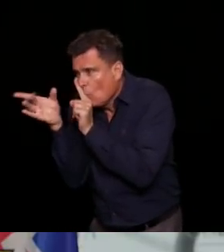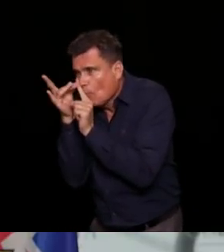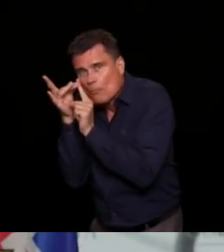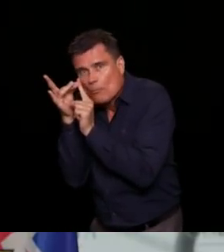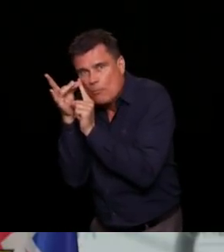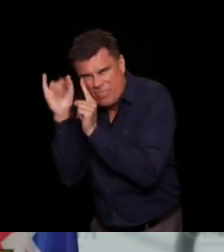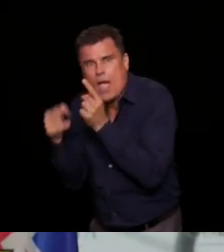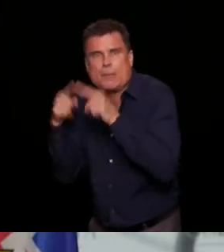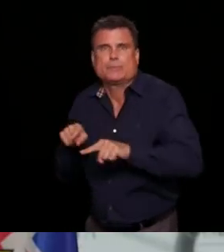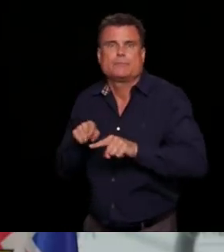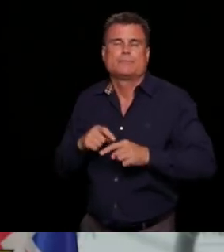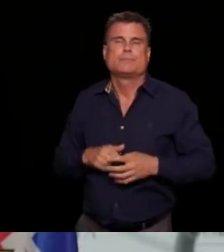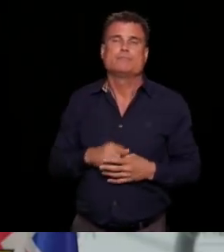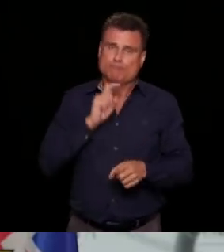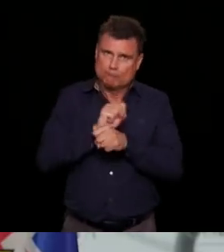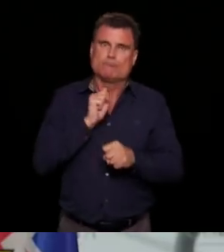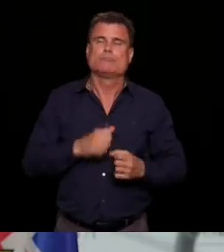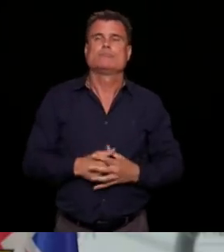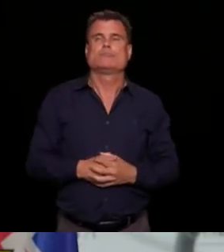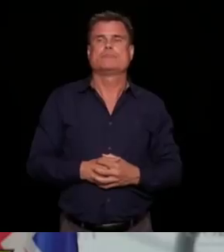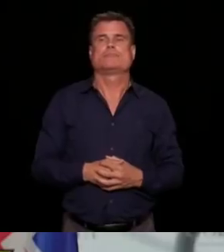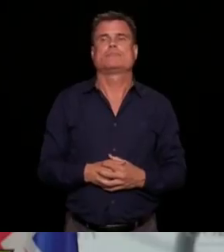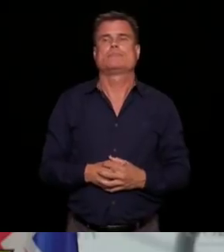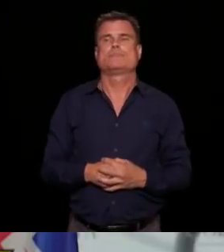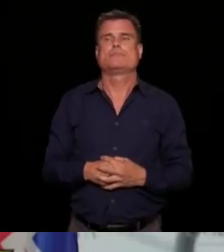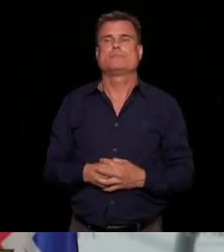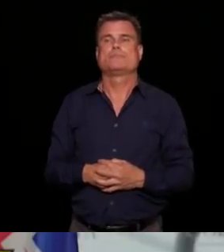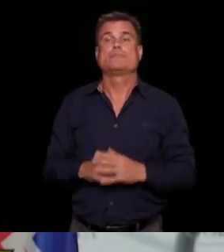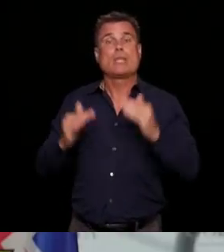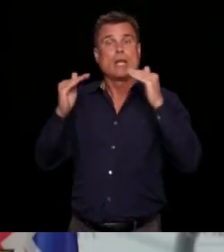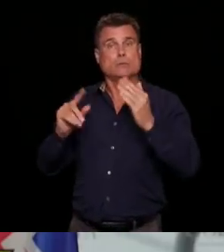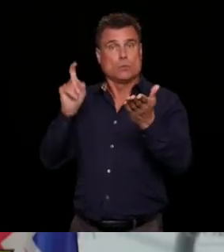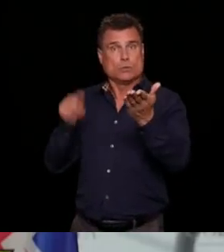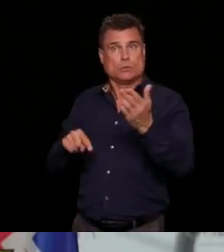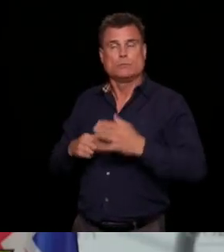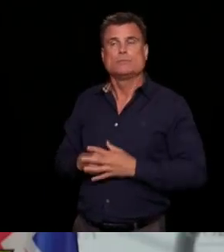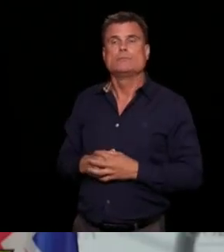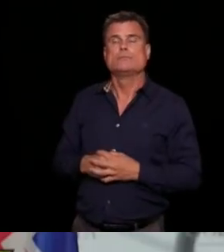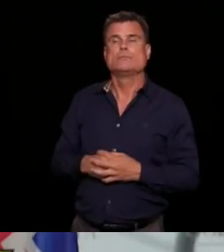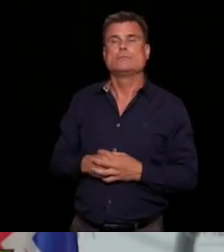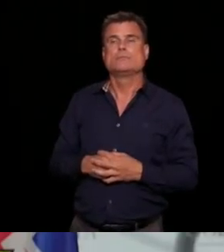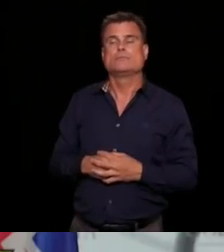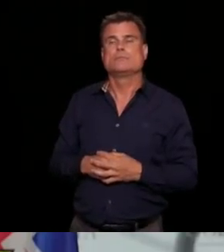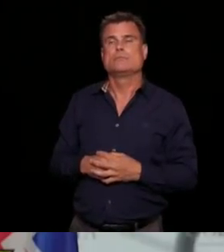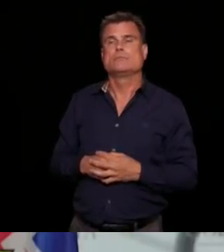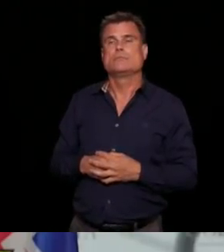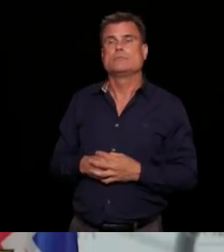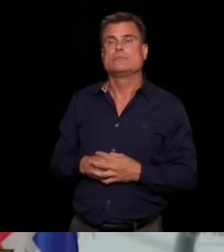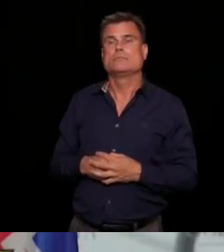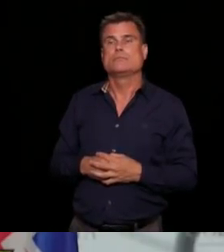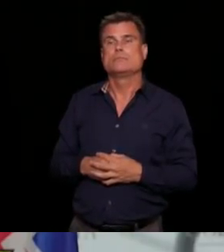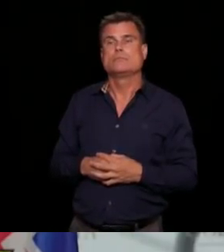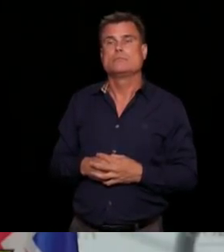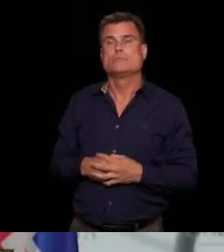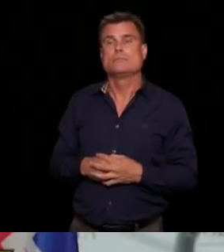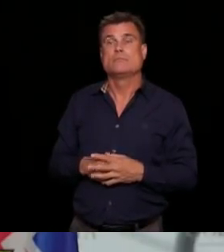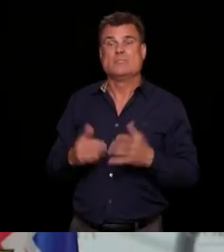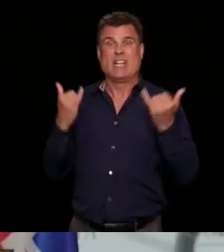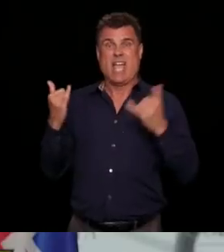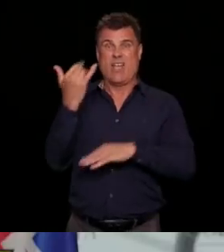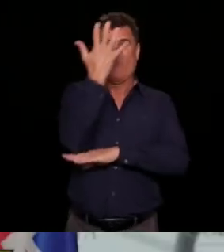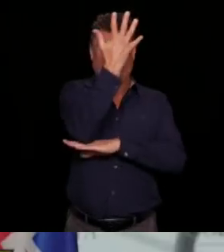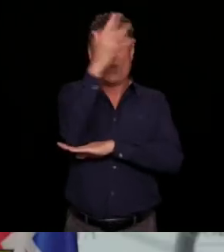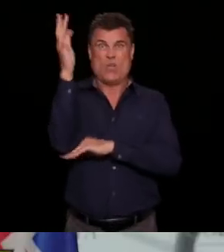there. Not sure who this question is best suited for, but with the fires here in the Okanagan, what, if any, changes have been made